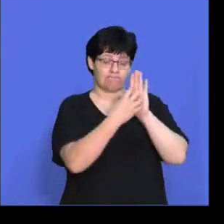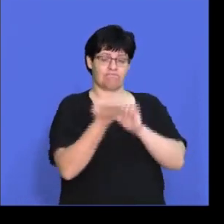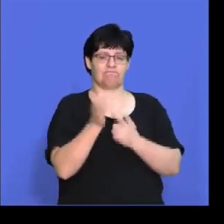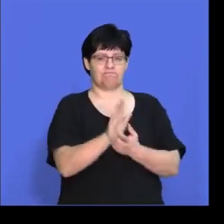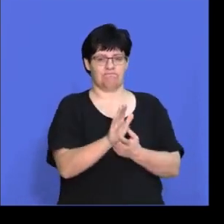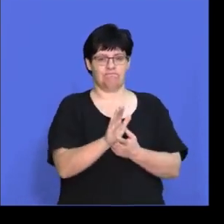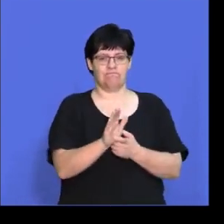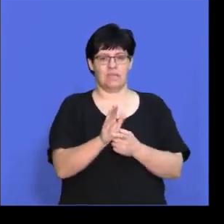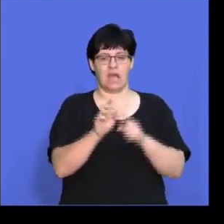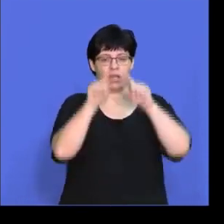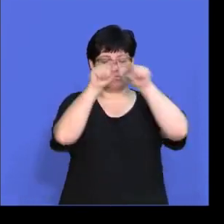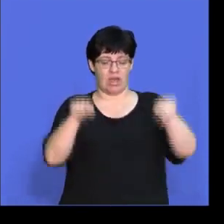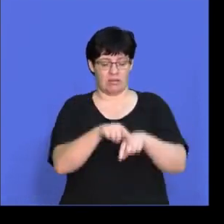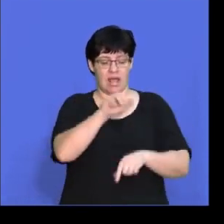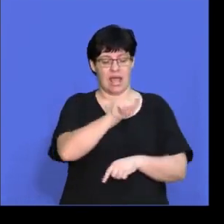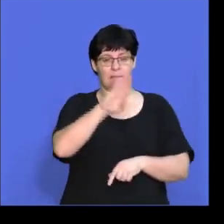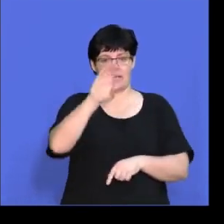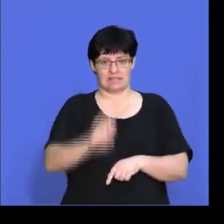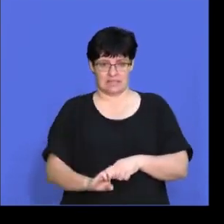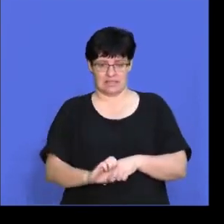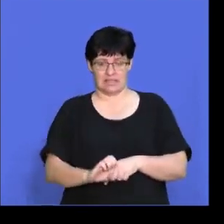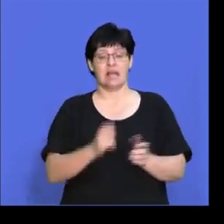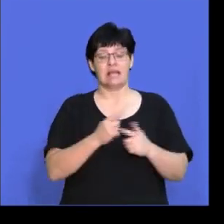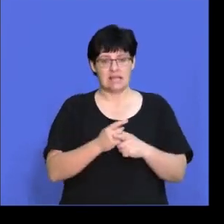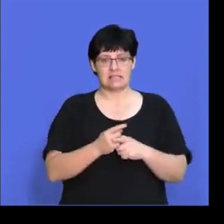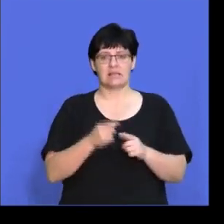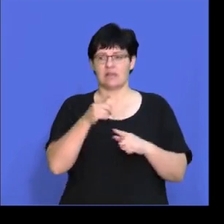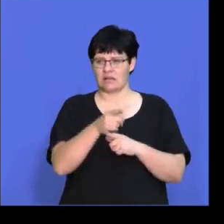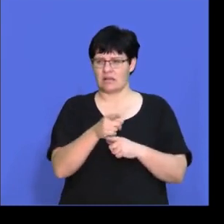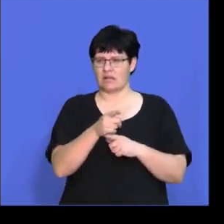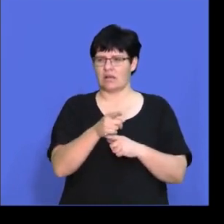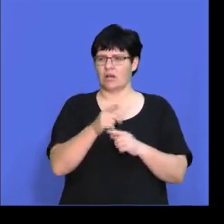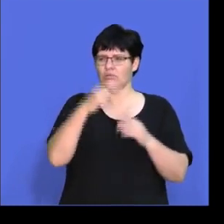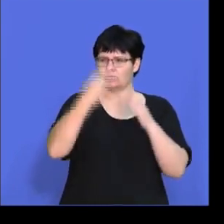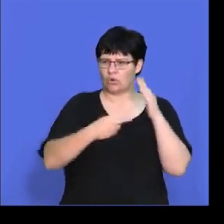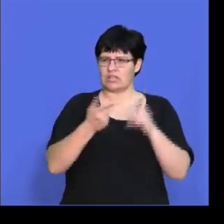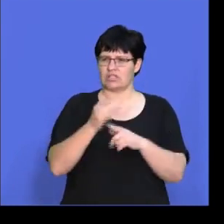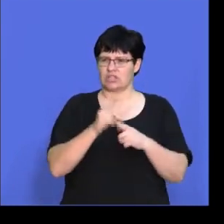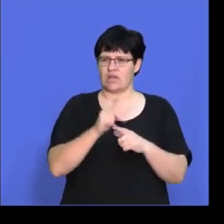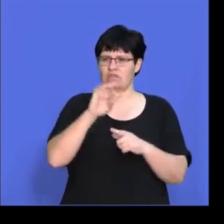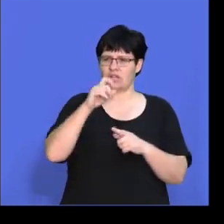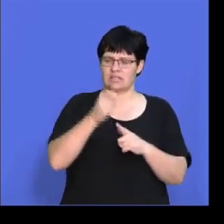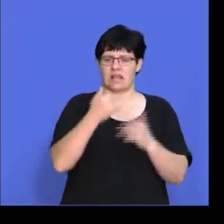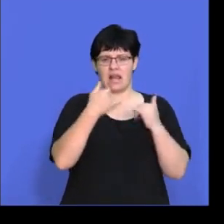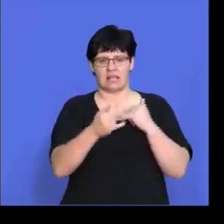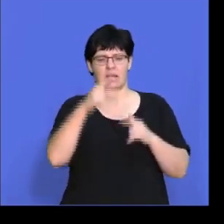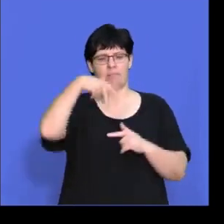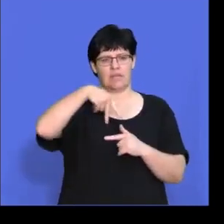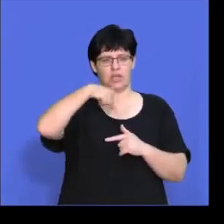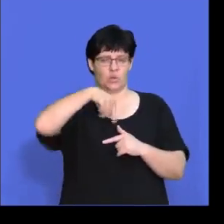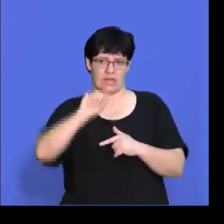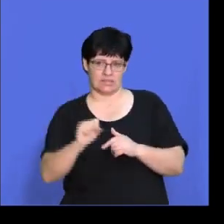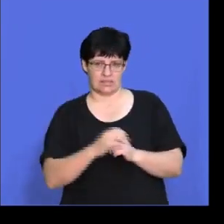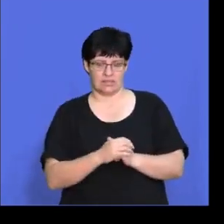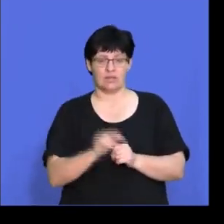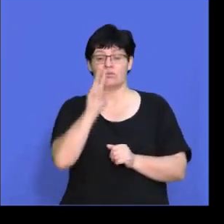diagram shows triangle ABC drawn such that its vertices lie on rectangle PBQS. Okay, so let's have a look at